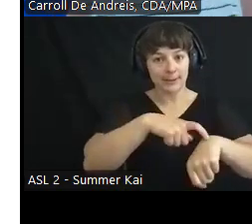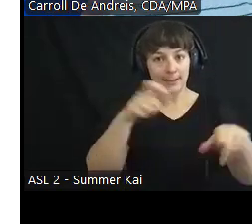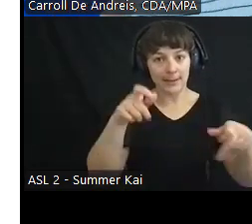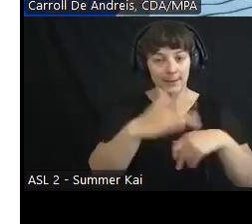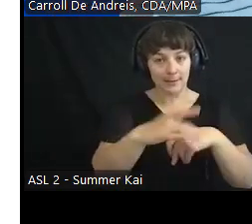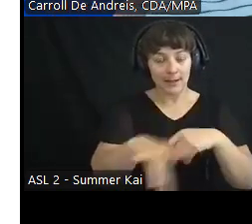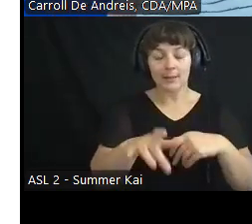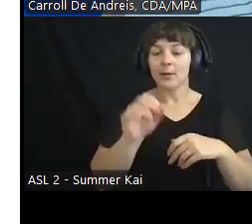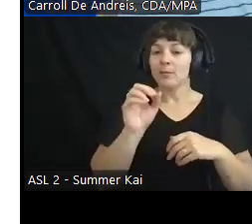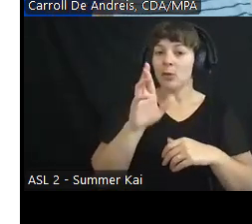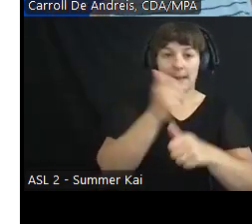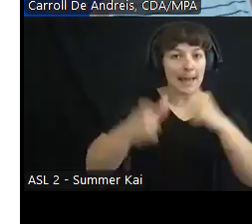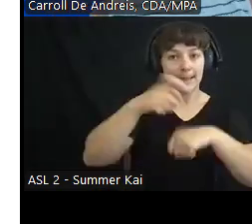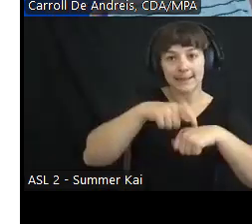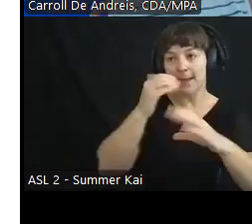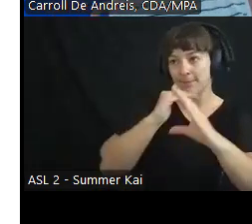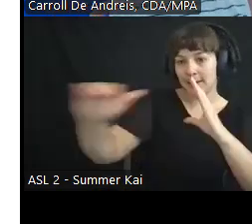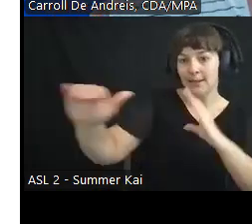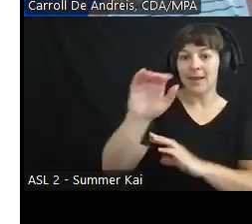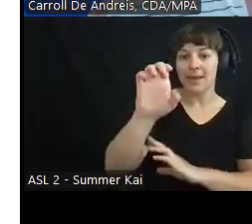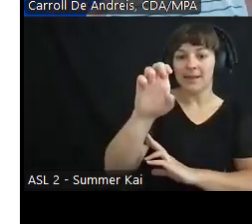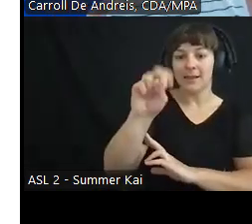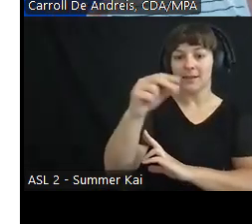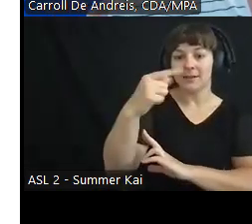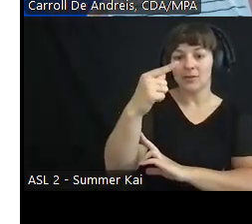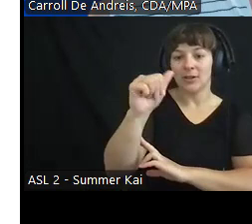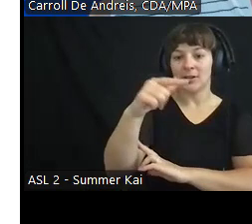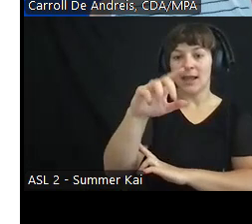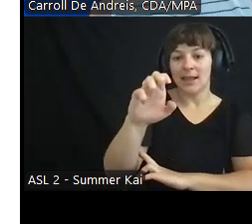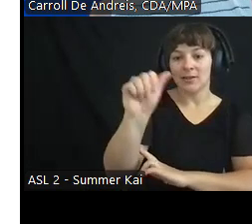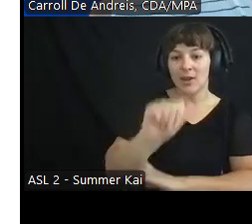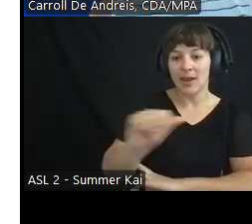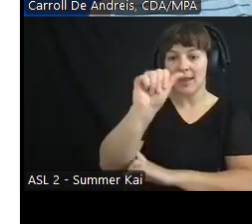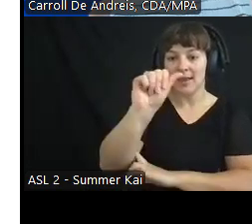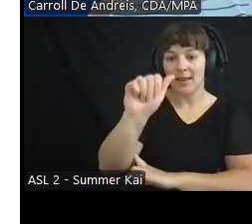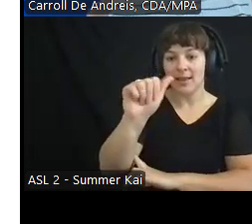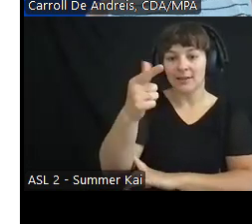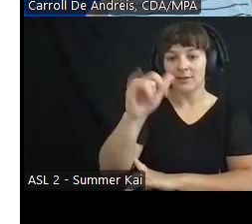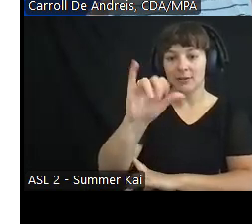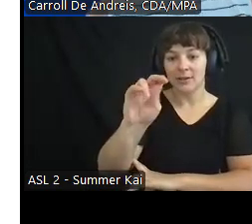Engage email box.